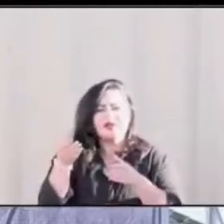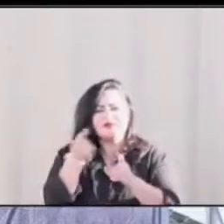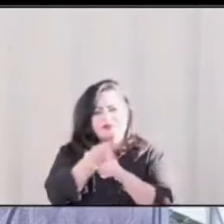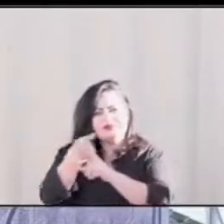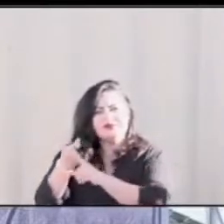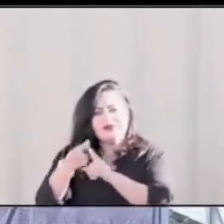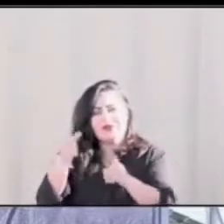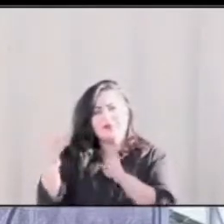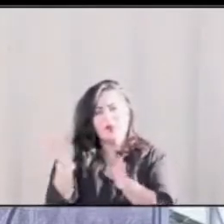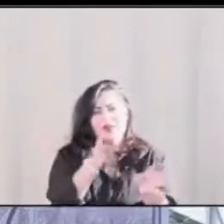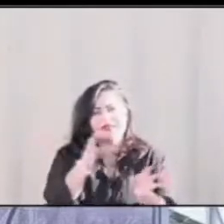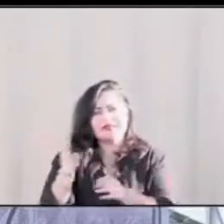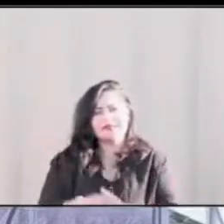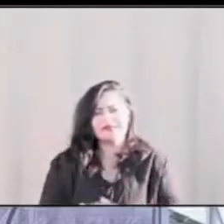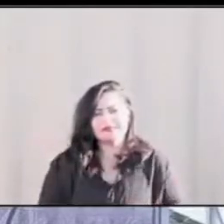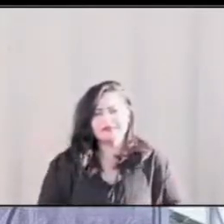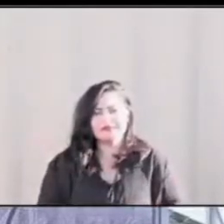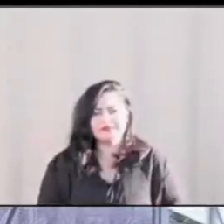winds.